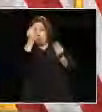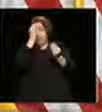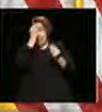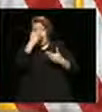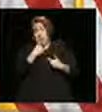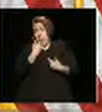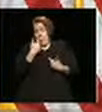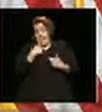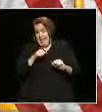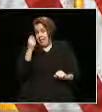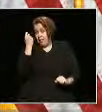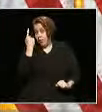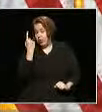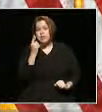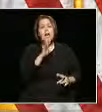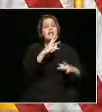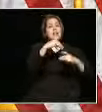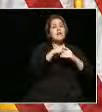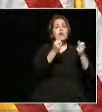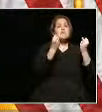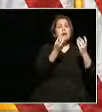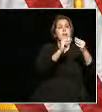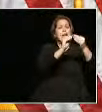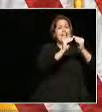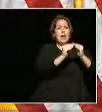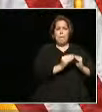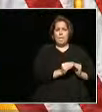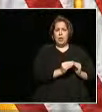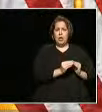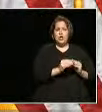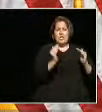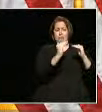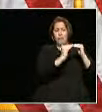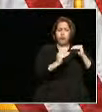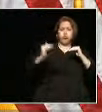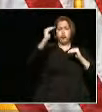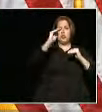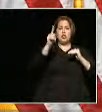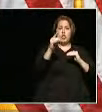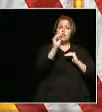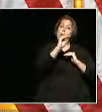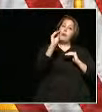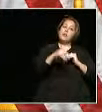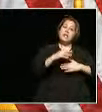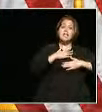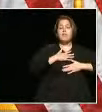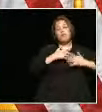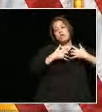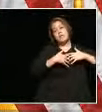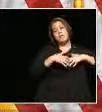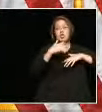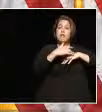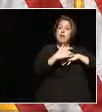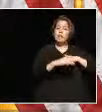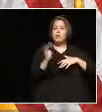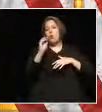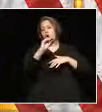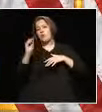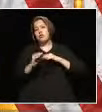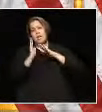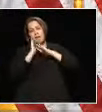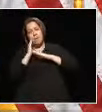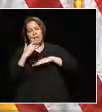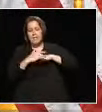that I can understand. It involves many metrics that are go beyond just percent ventilator available or percent staff beds